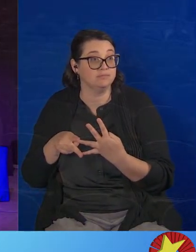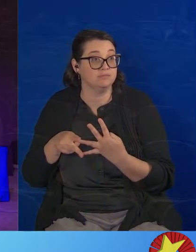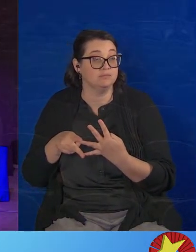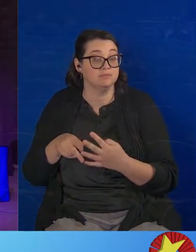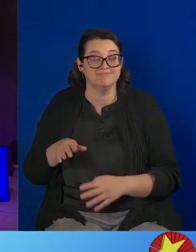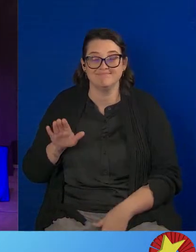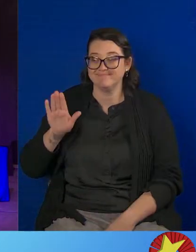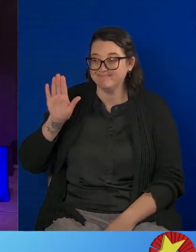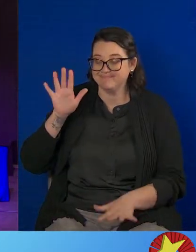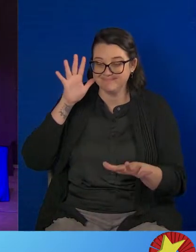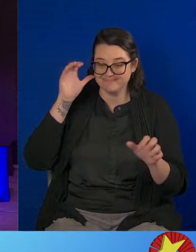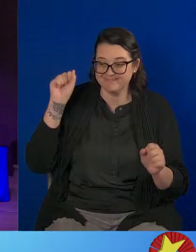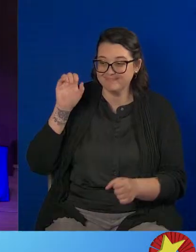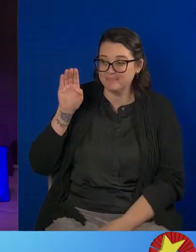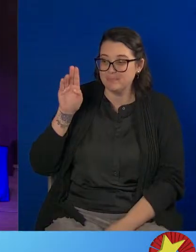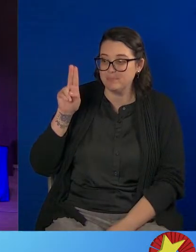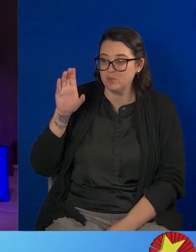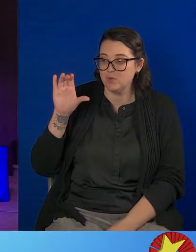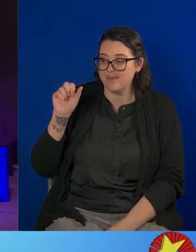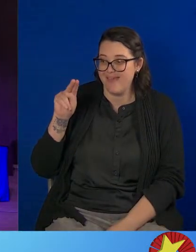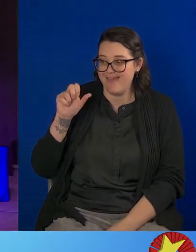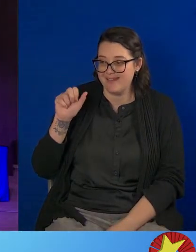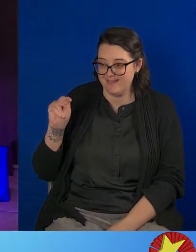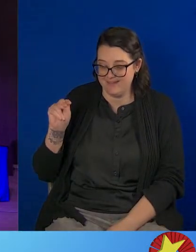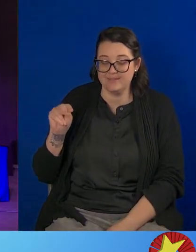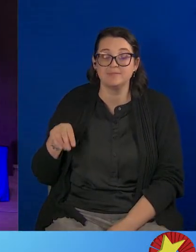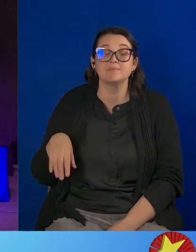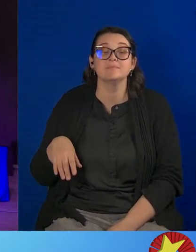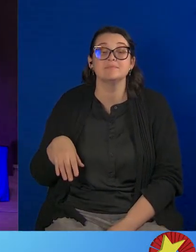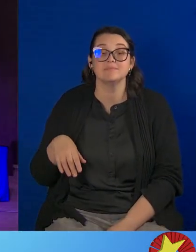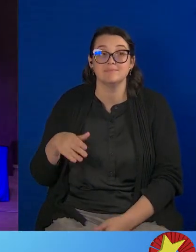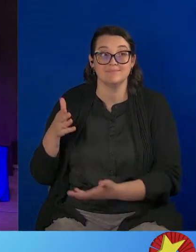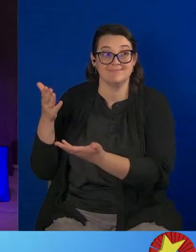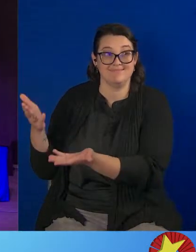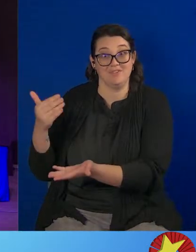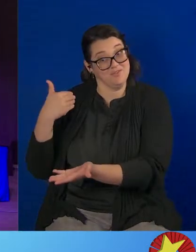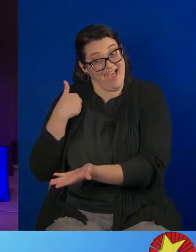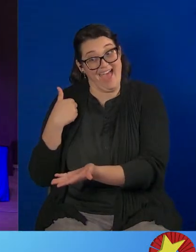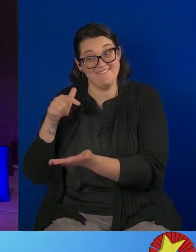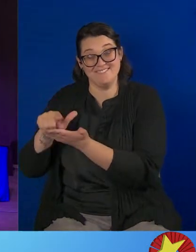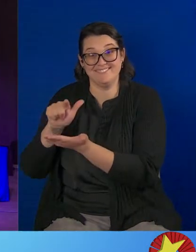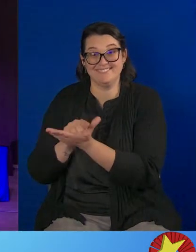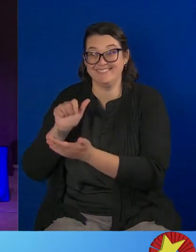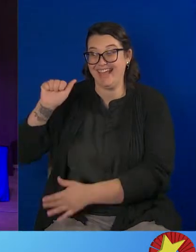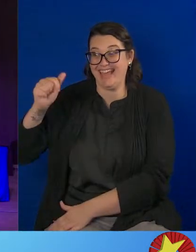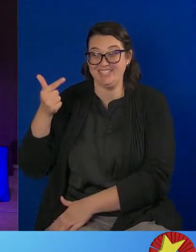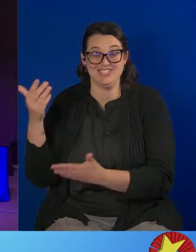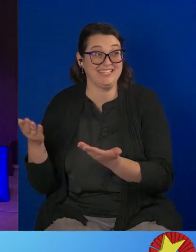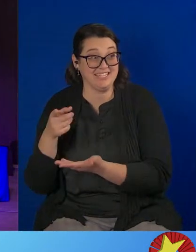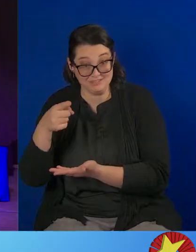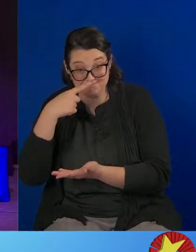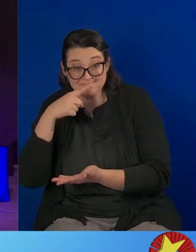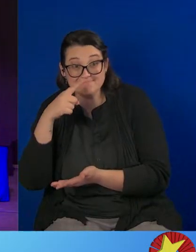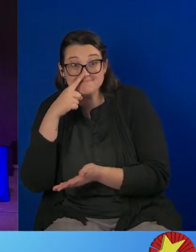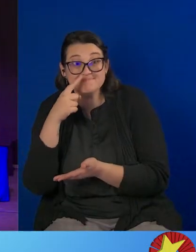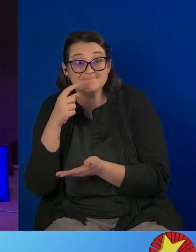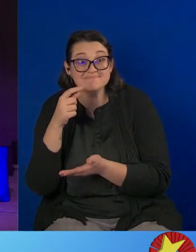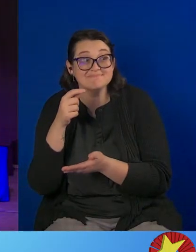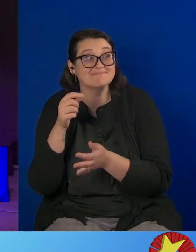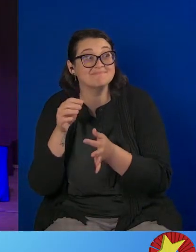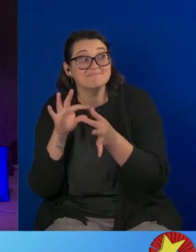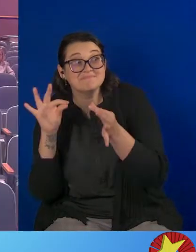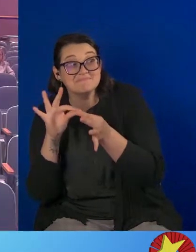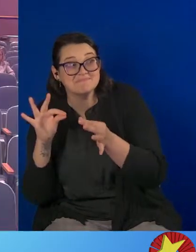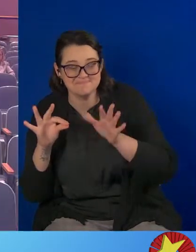This is Board Member Buchanan. We have our AG up here. Do you have a comment for us?